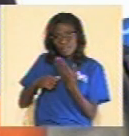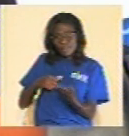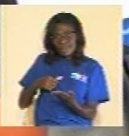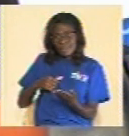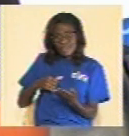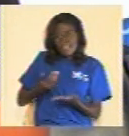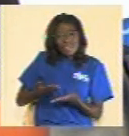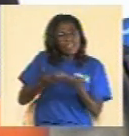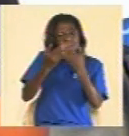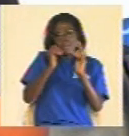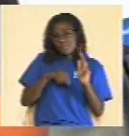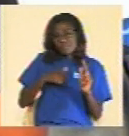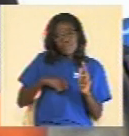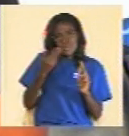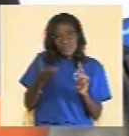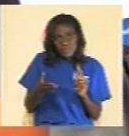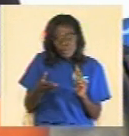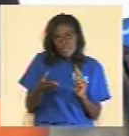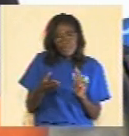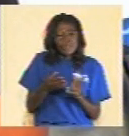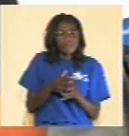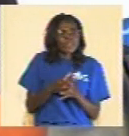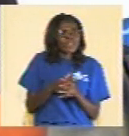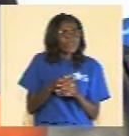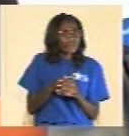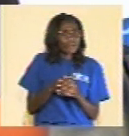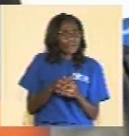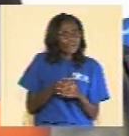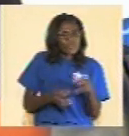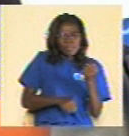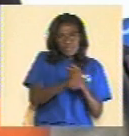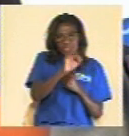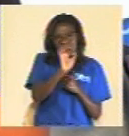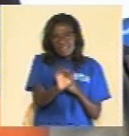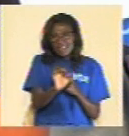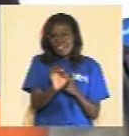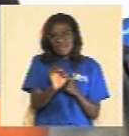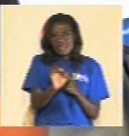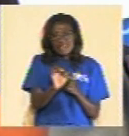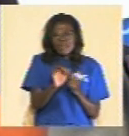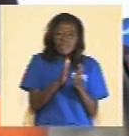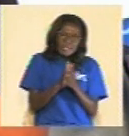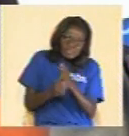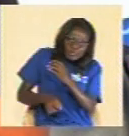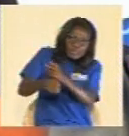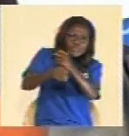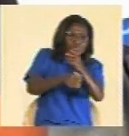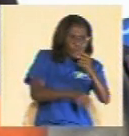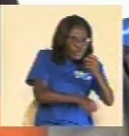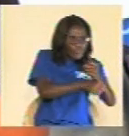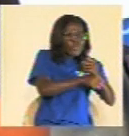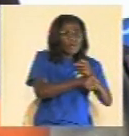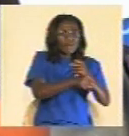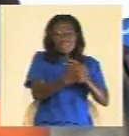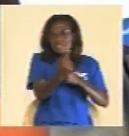help these people to run their race with our support. Let's support these people in